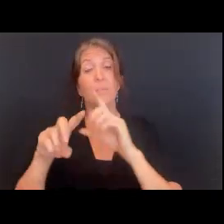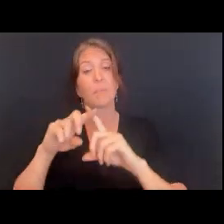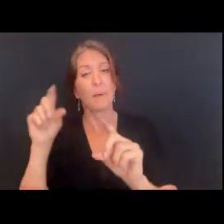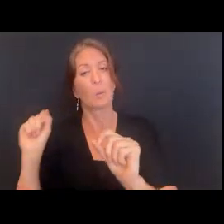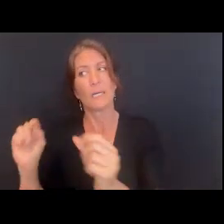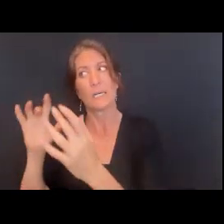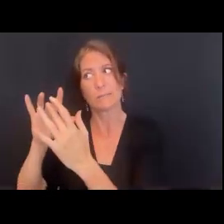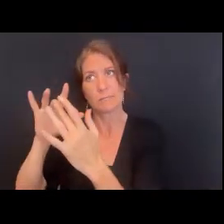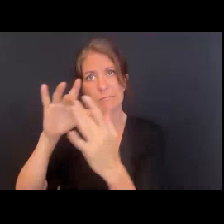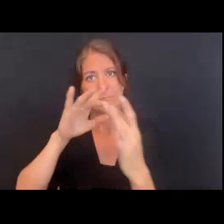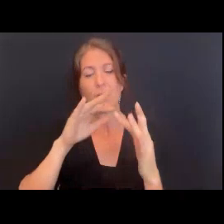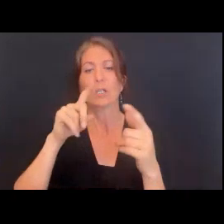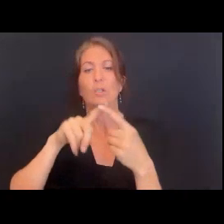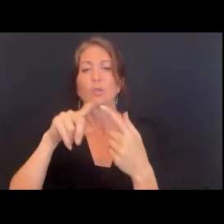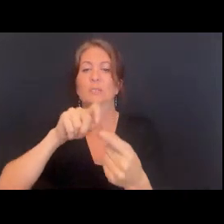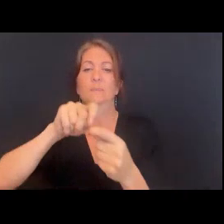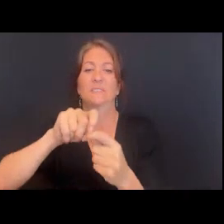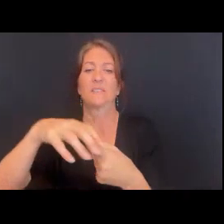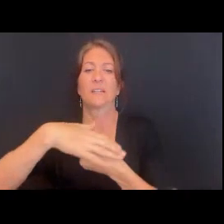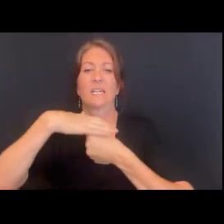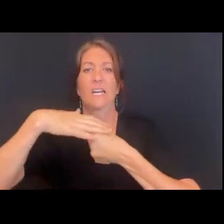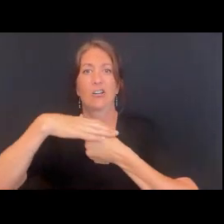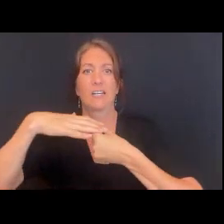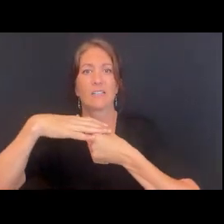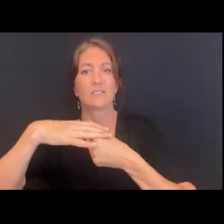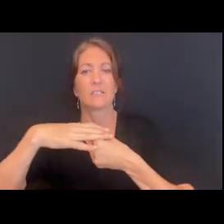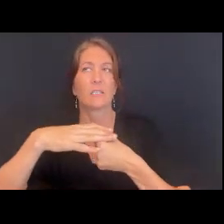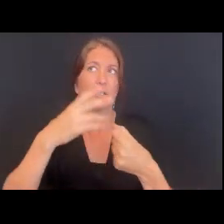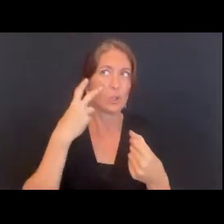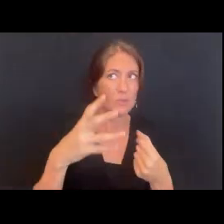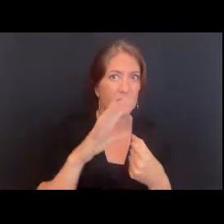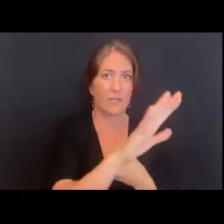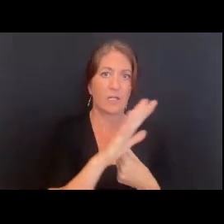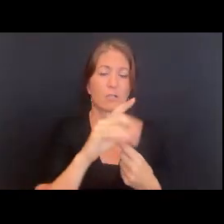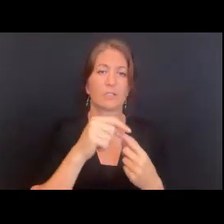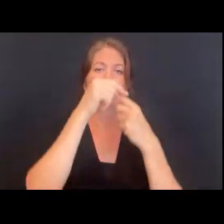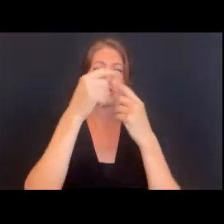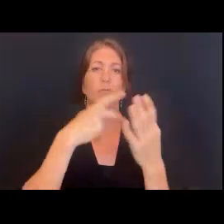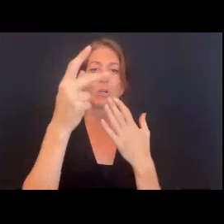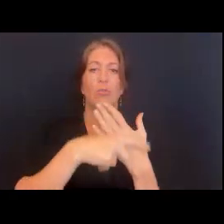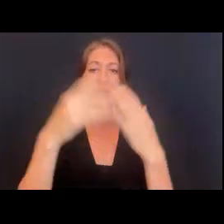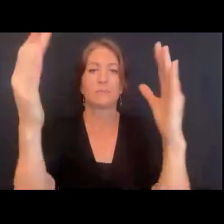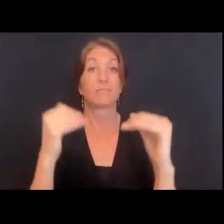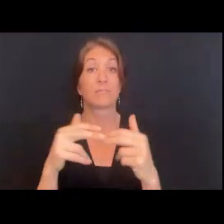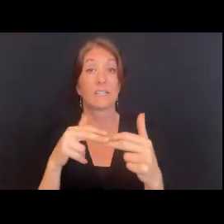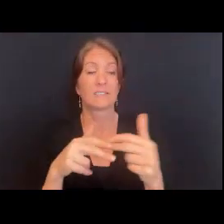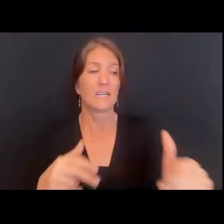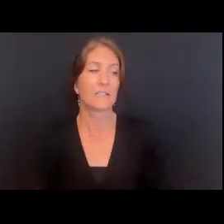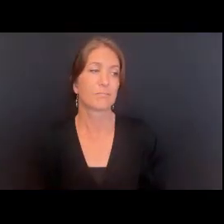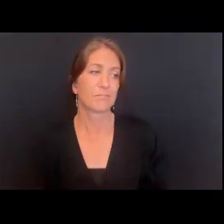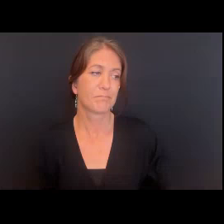area agencies on aging for those special programs that they have. Next slide, please.